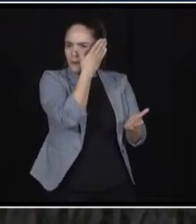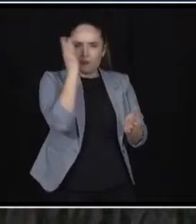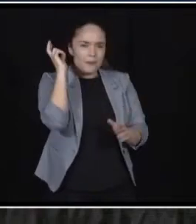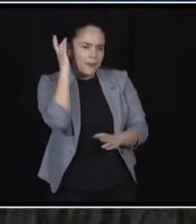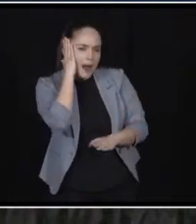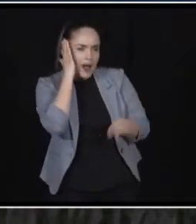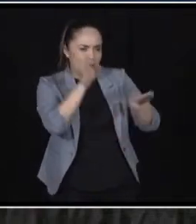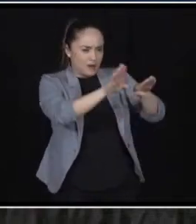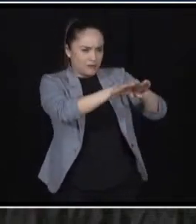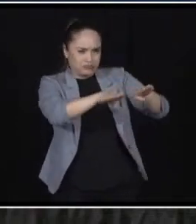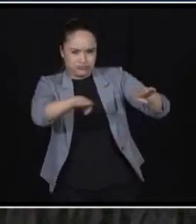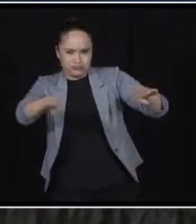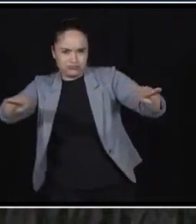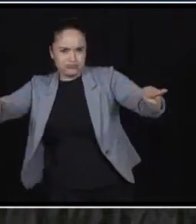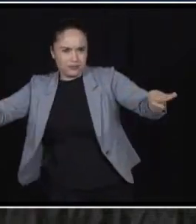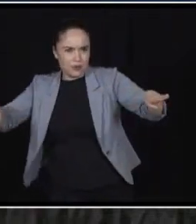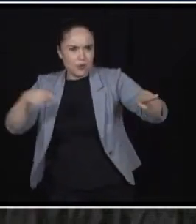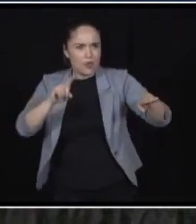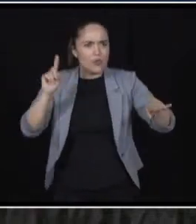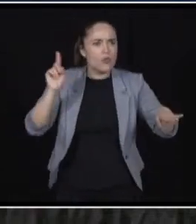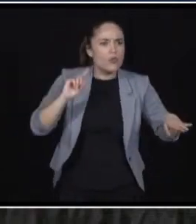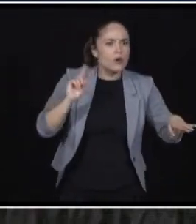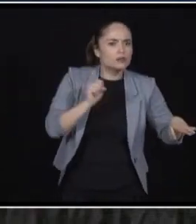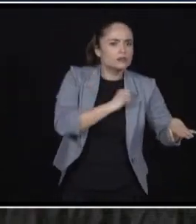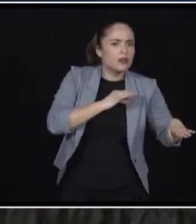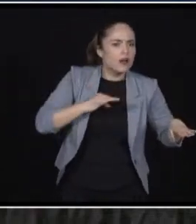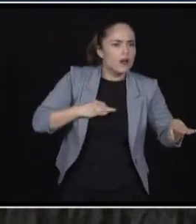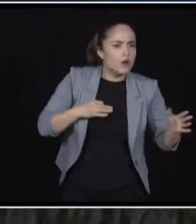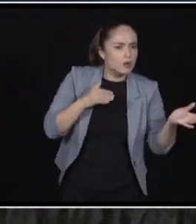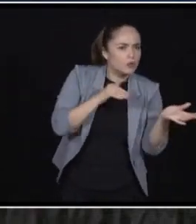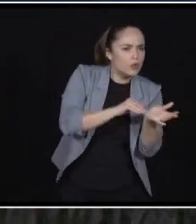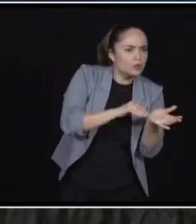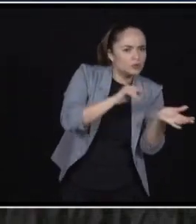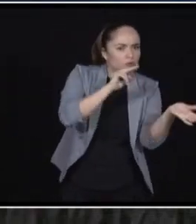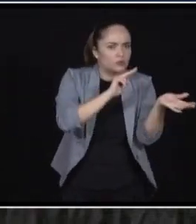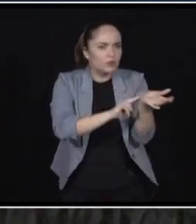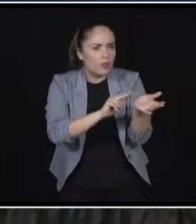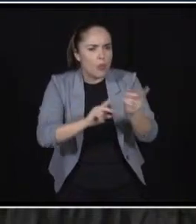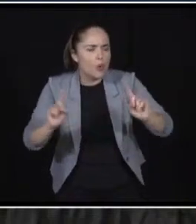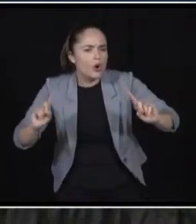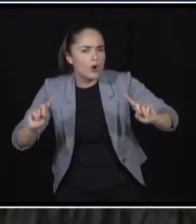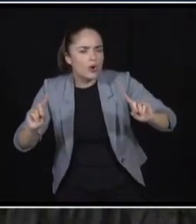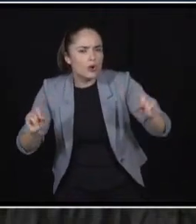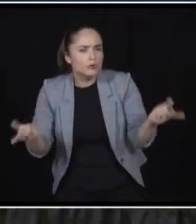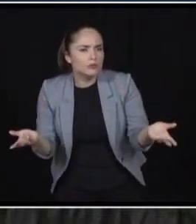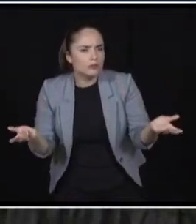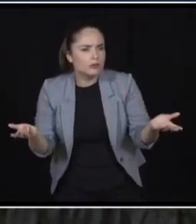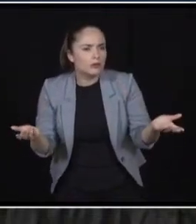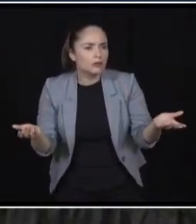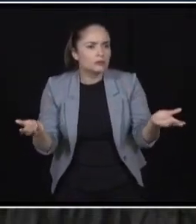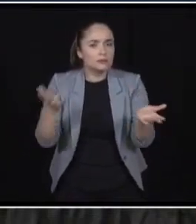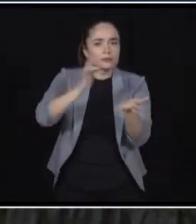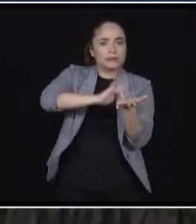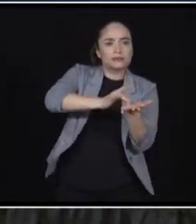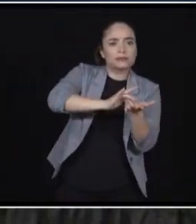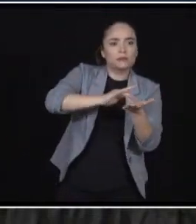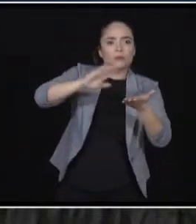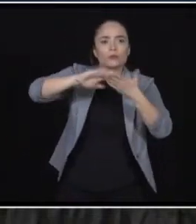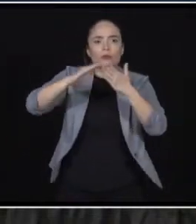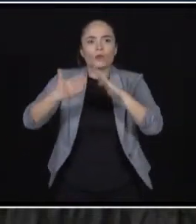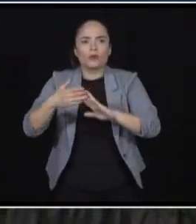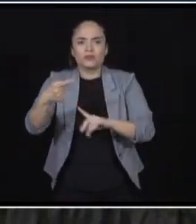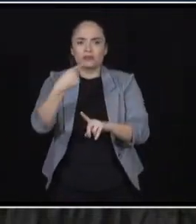that? Because I do keep hearing from the medical community that, you know, you can't just walk into an